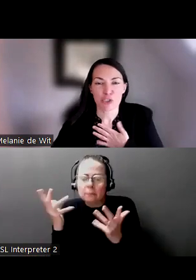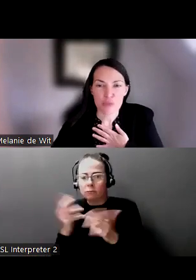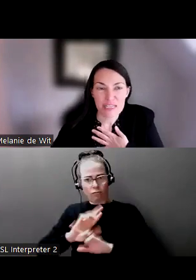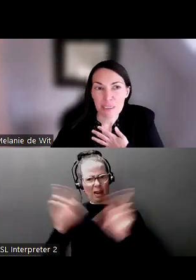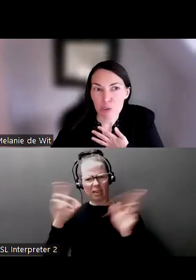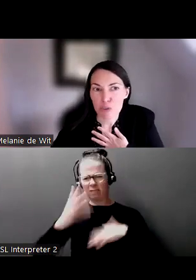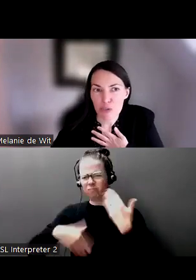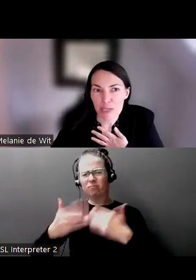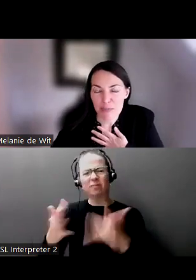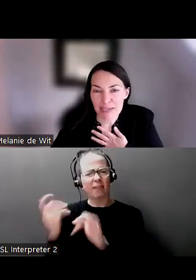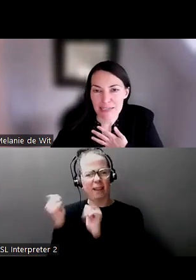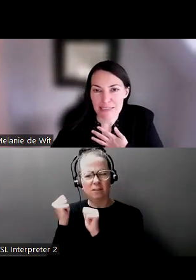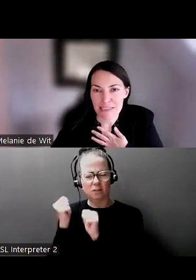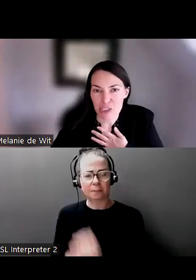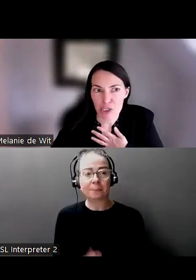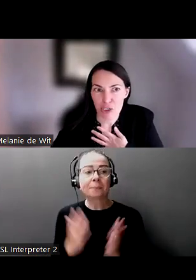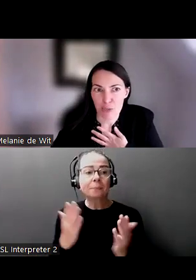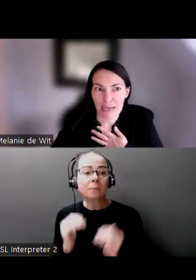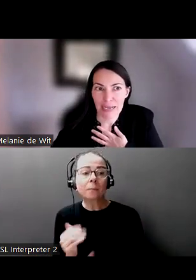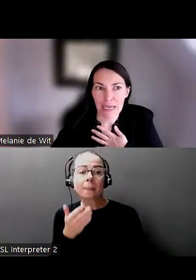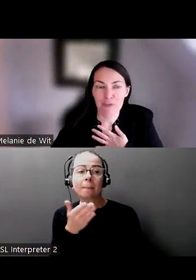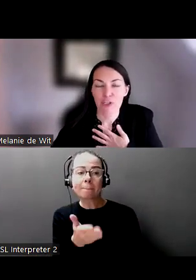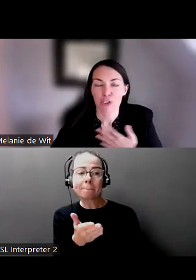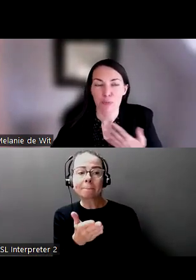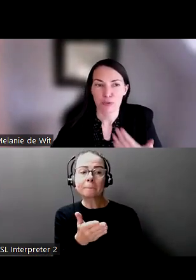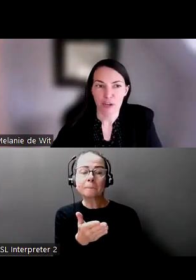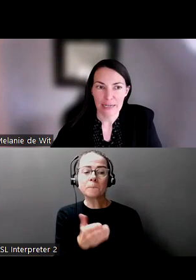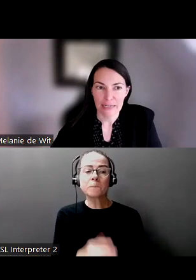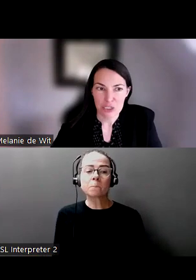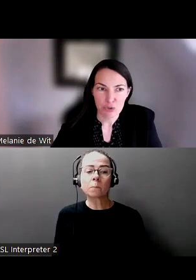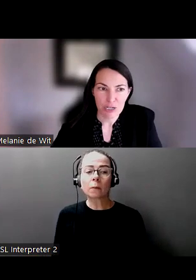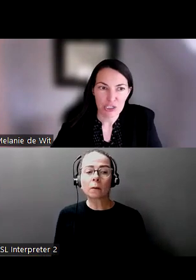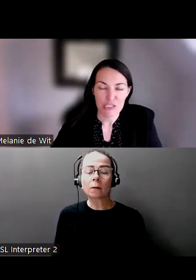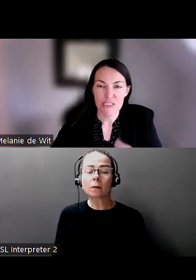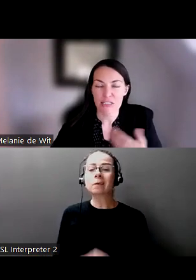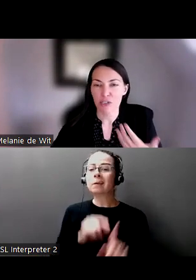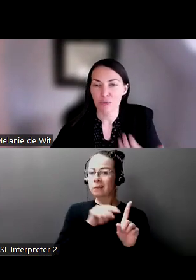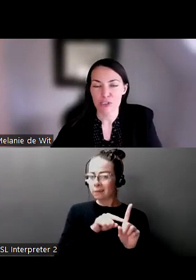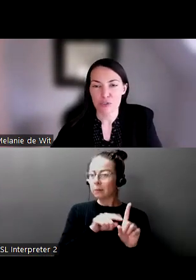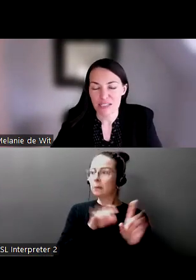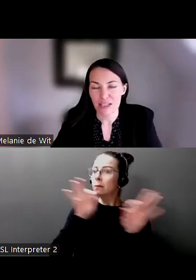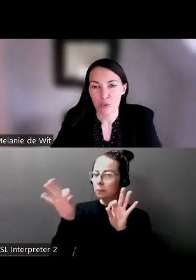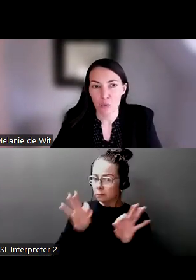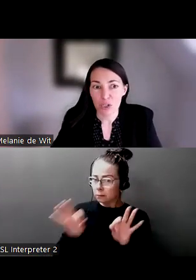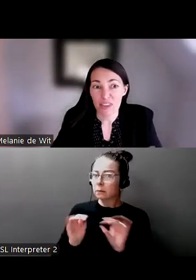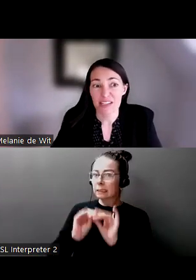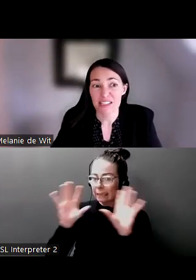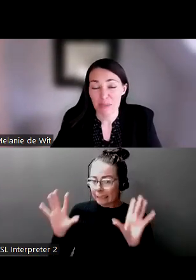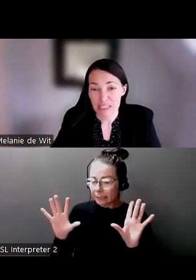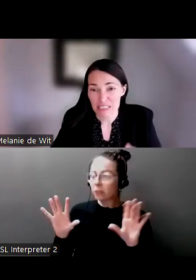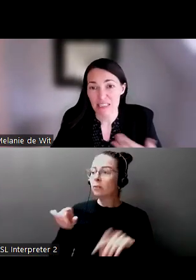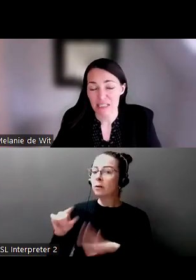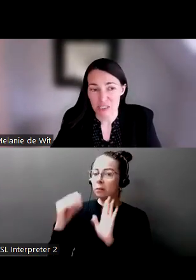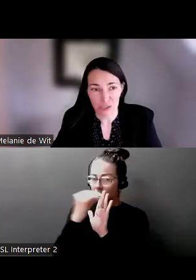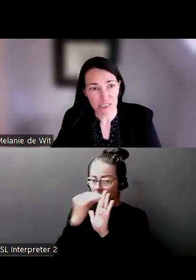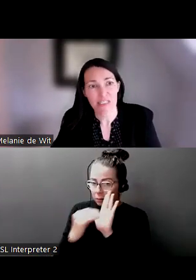you're choosing who's going to be making decisions on your behalf. You're providing instructions. You're reducing the work, the